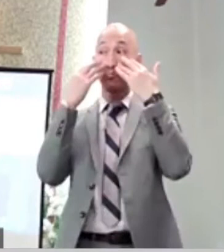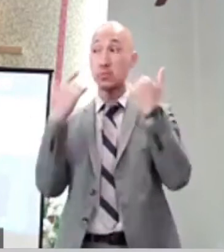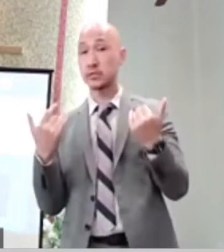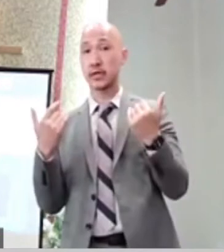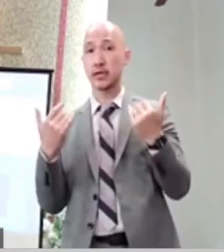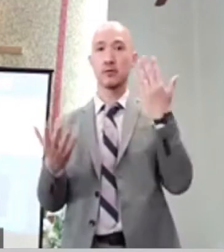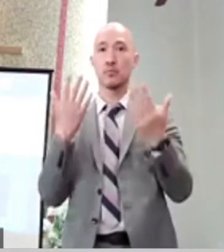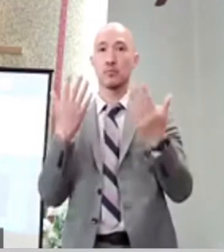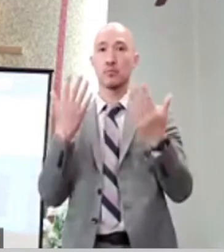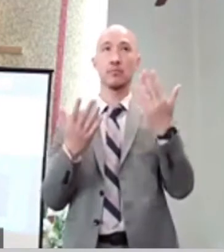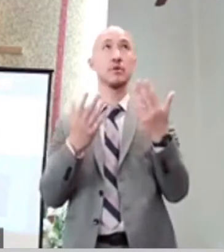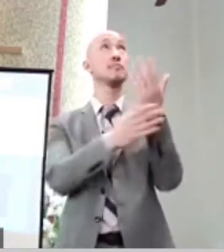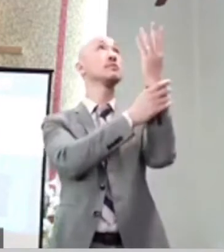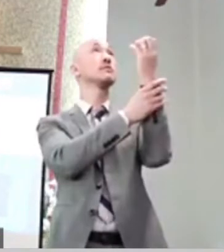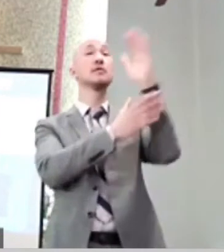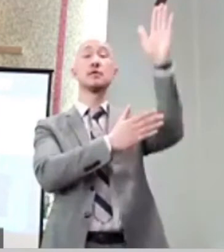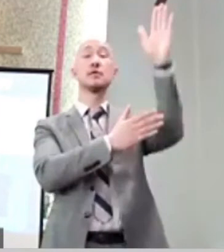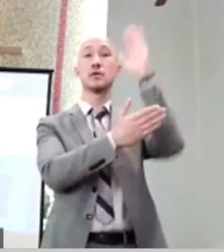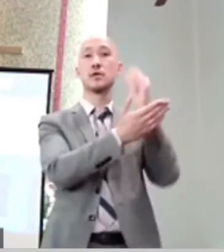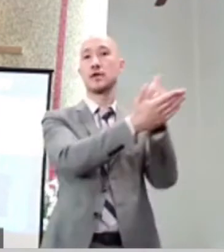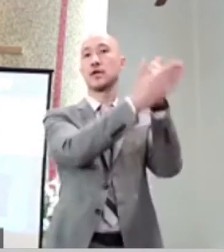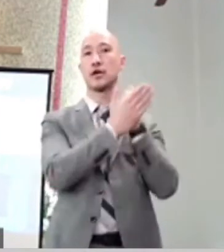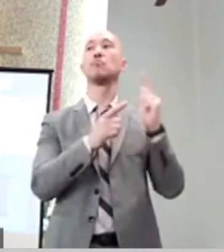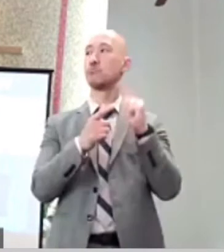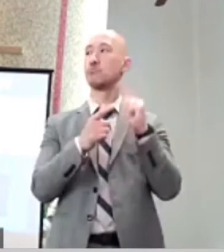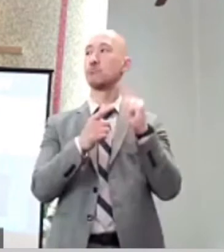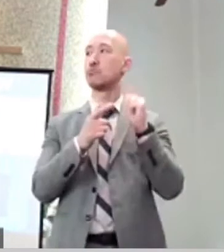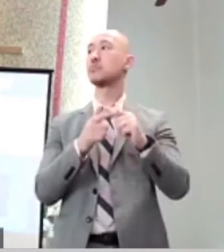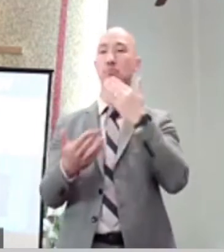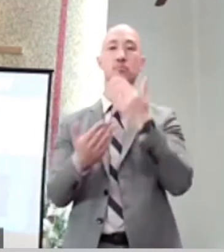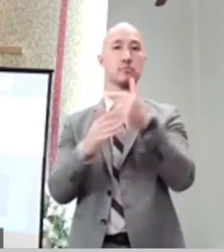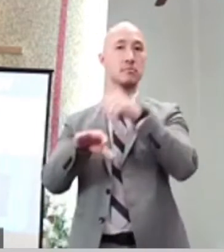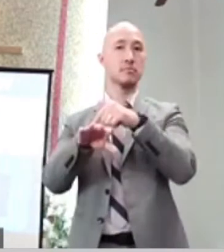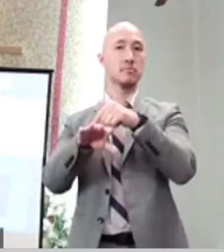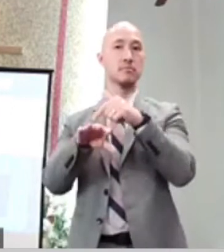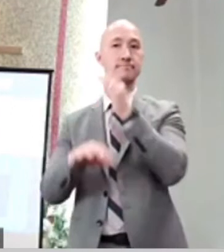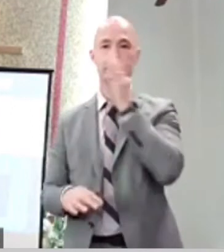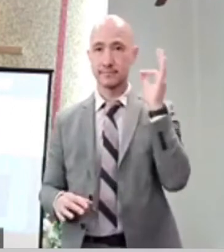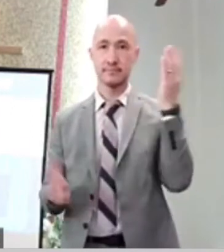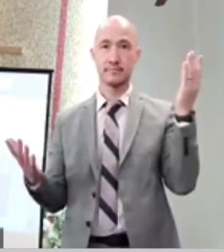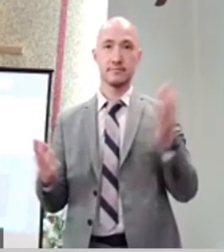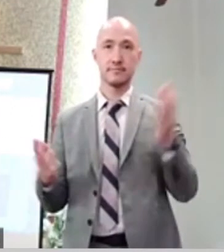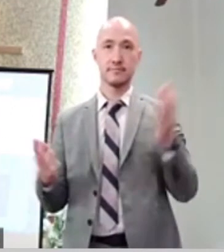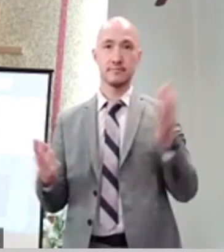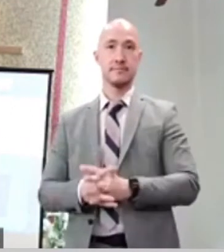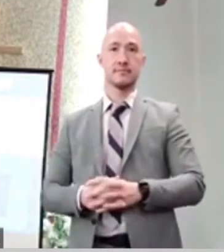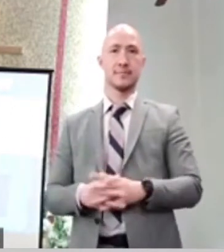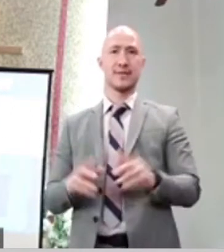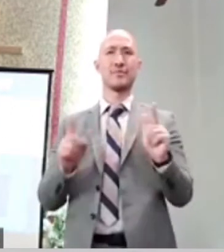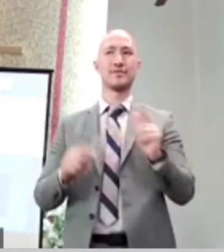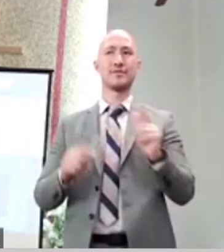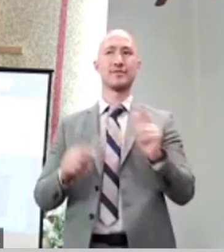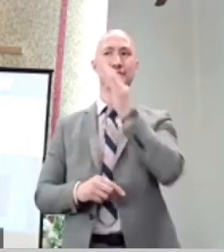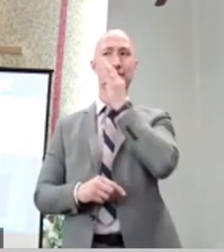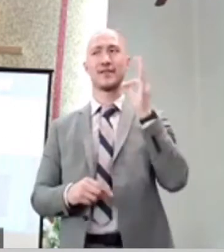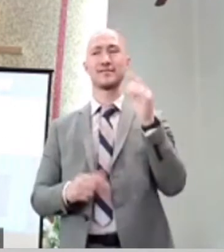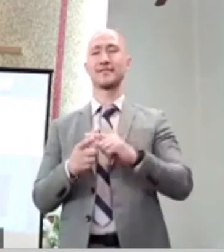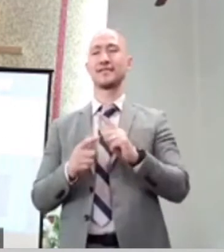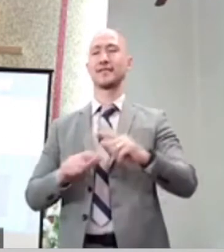He also used these illustrations. This is what God's word calls it. In your version, it might say he also used these other